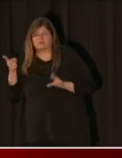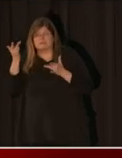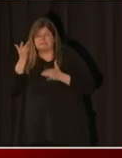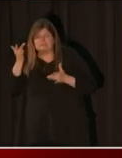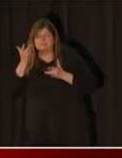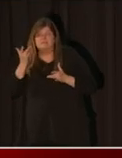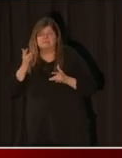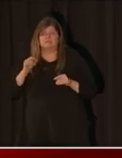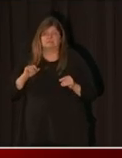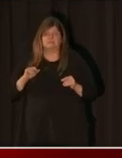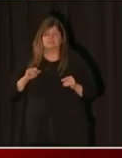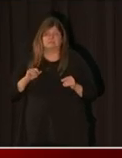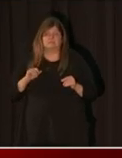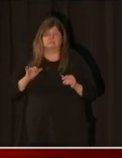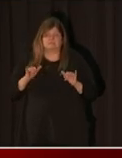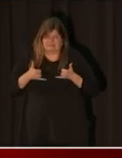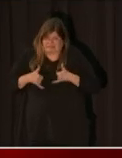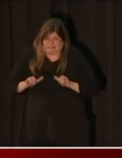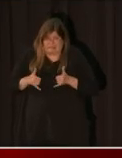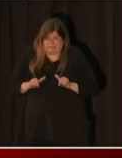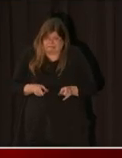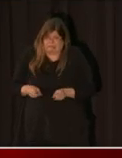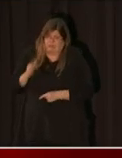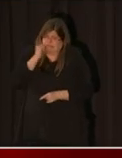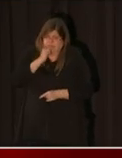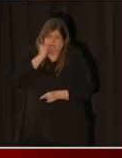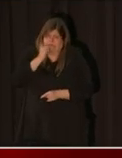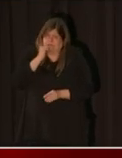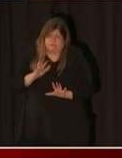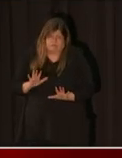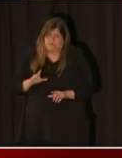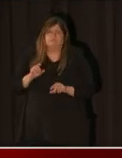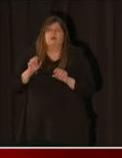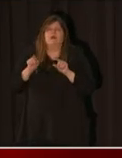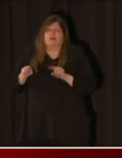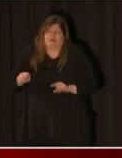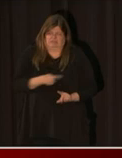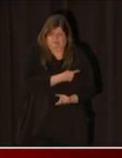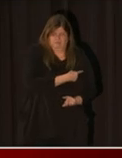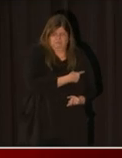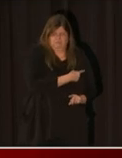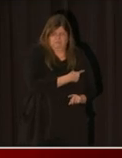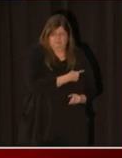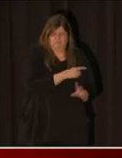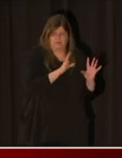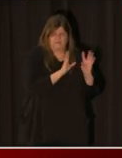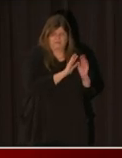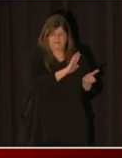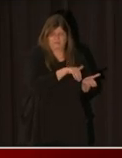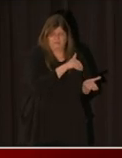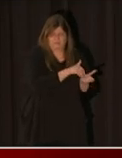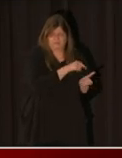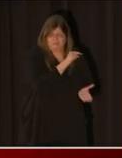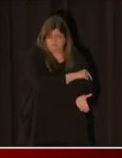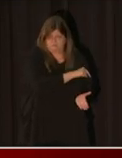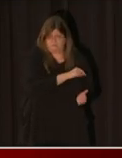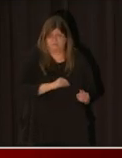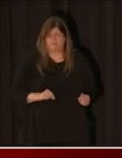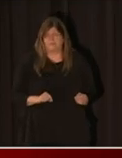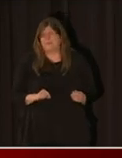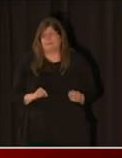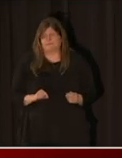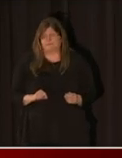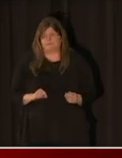every single day, would be treated at the convention center. So how is it working? Are the